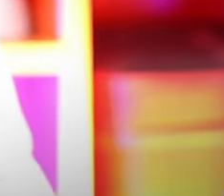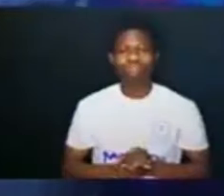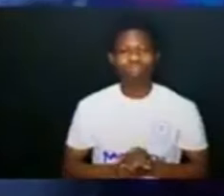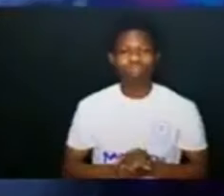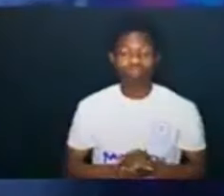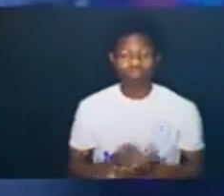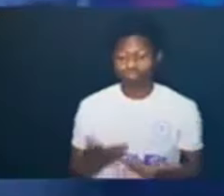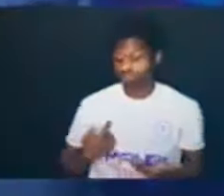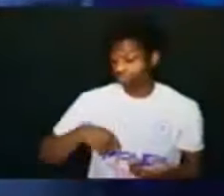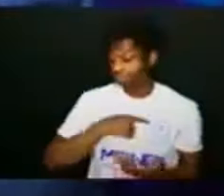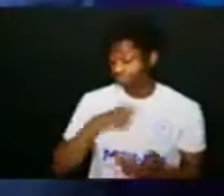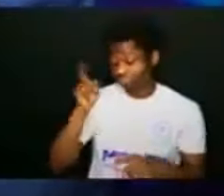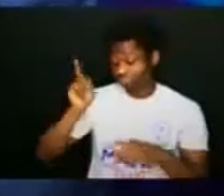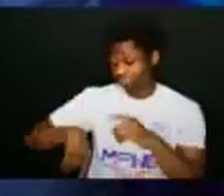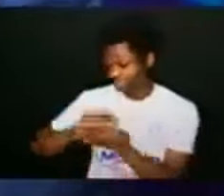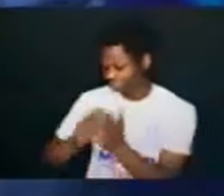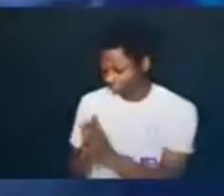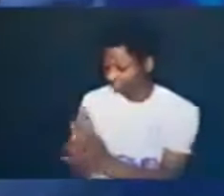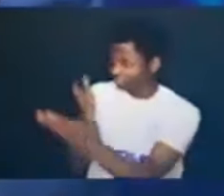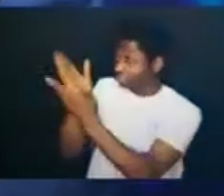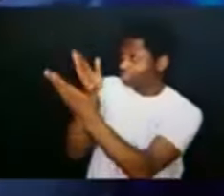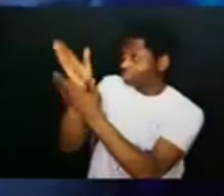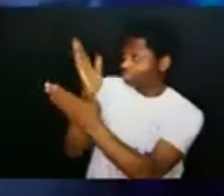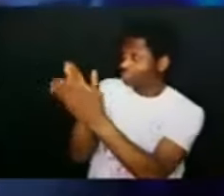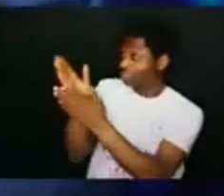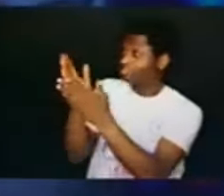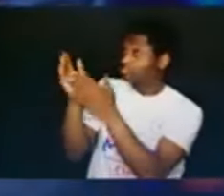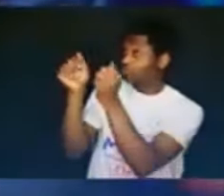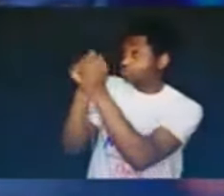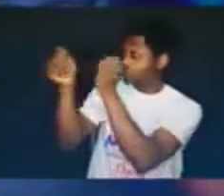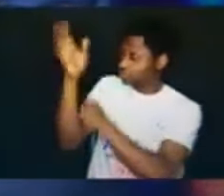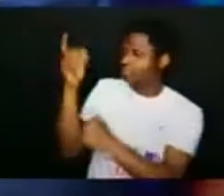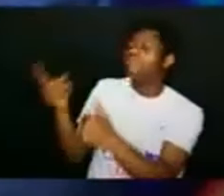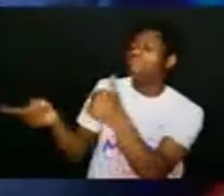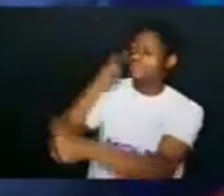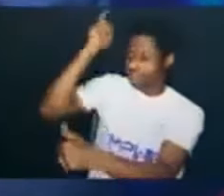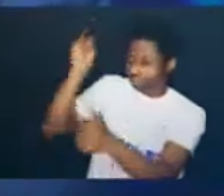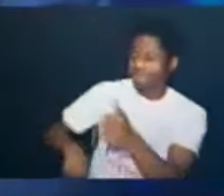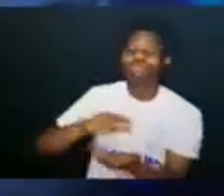Thank you. Now, we cannot be right with God until we are right with one